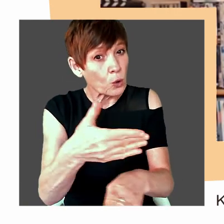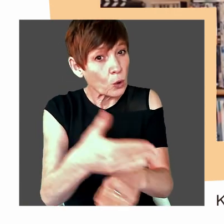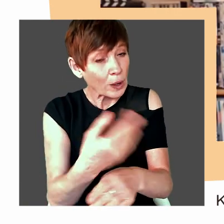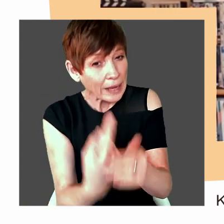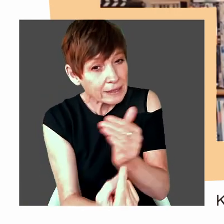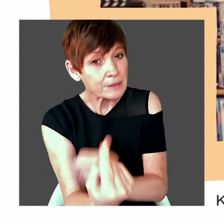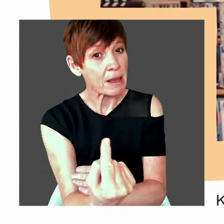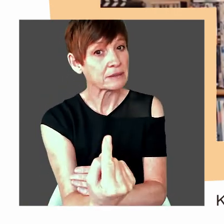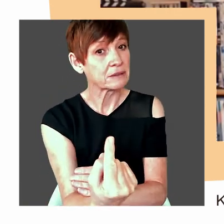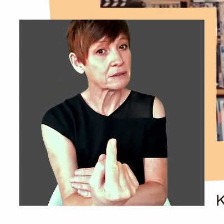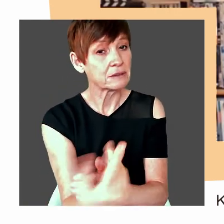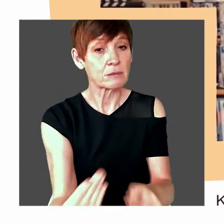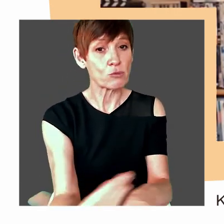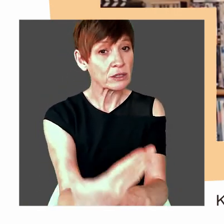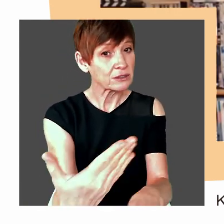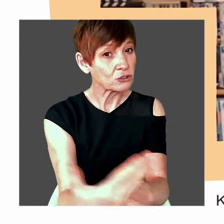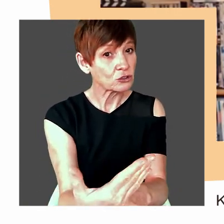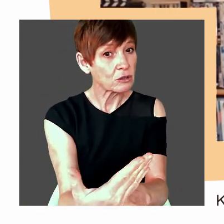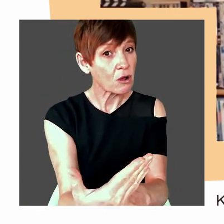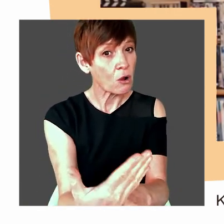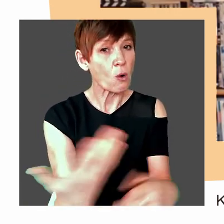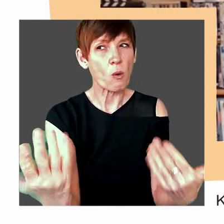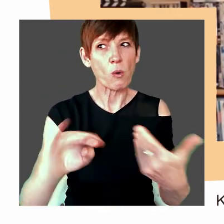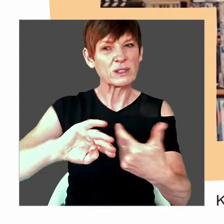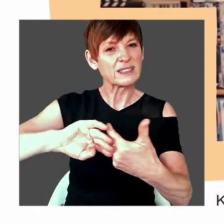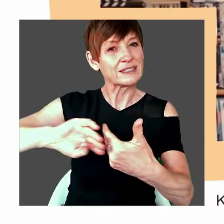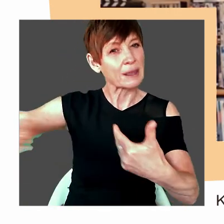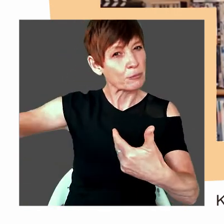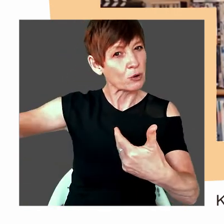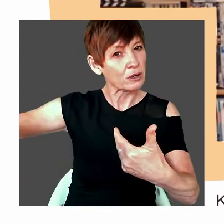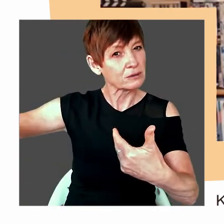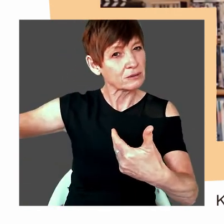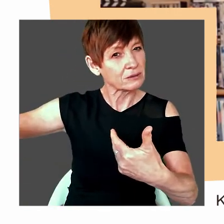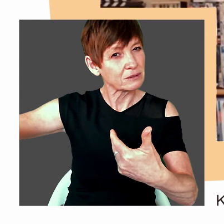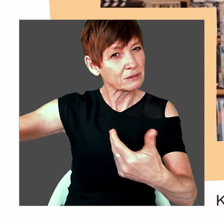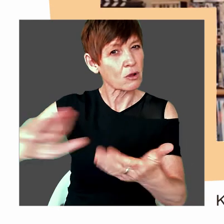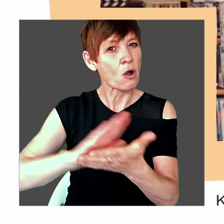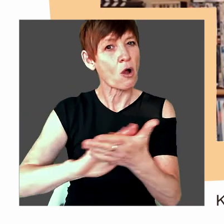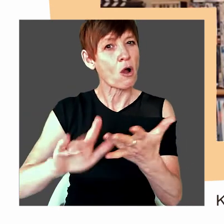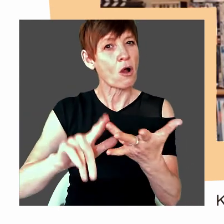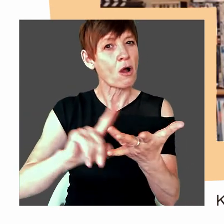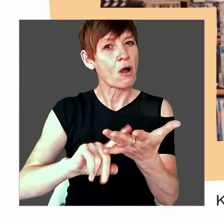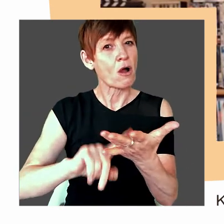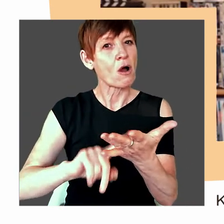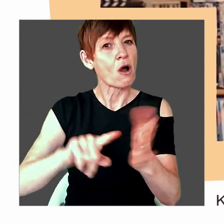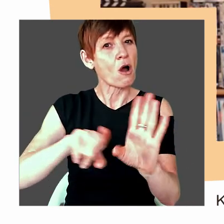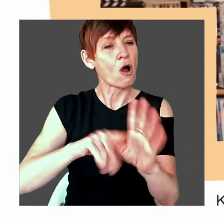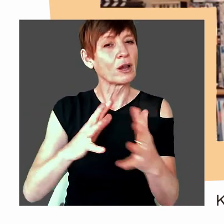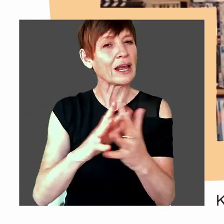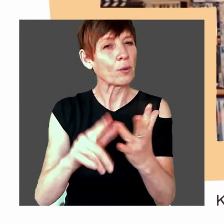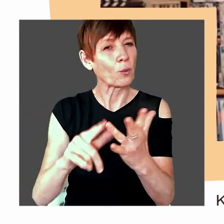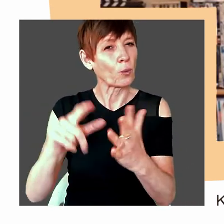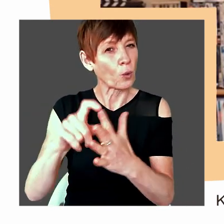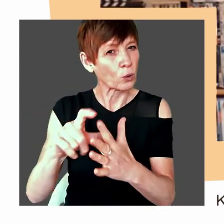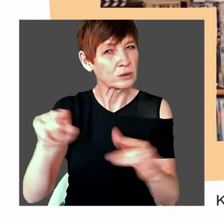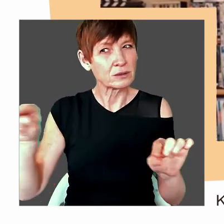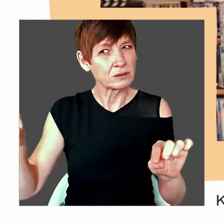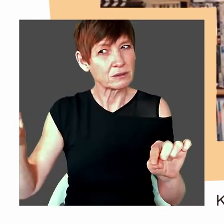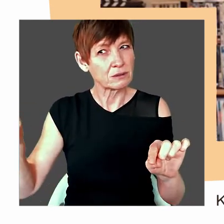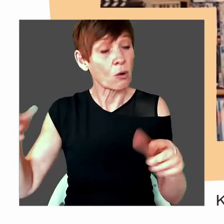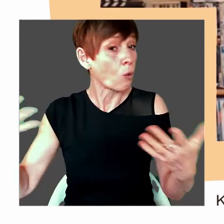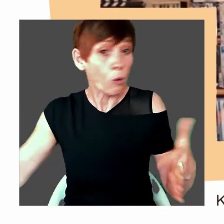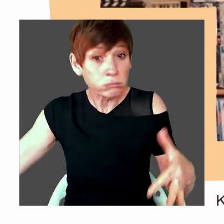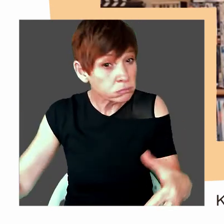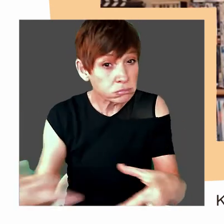as an independent practitioner working in the North? Or are those things that you think sort of things that happen in Hollywood, how do they end up